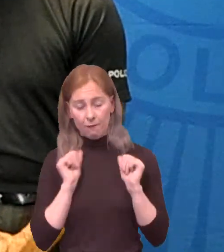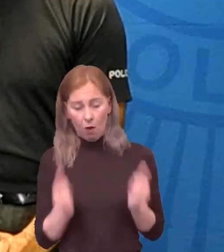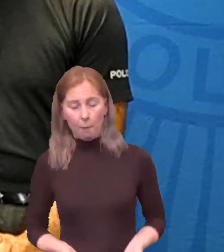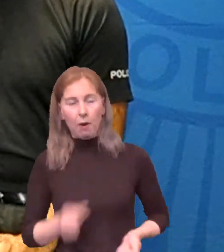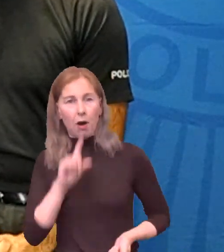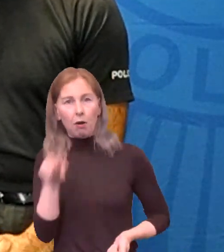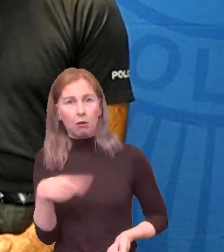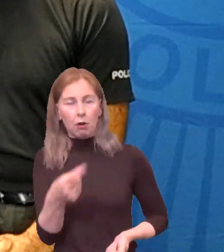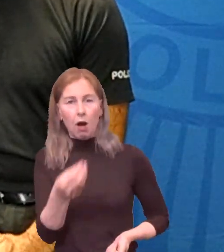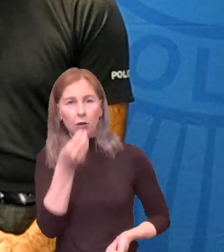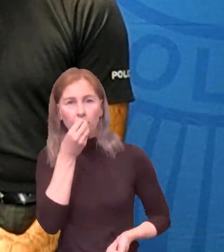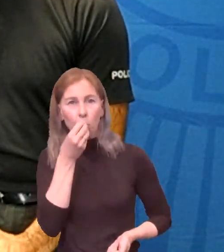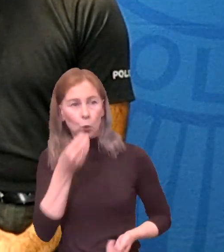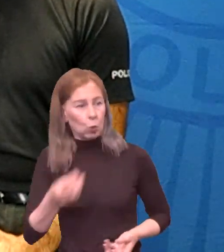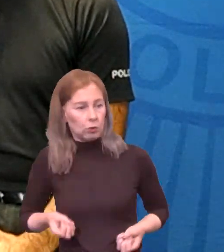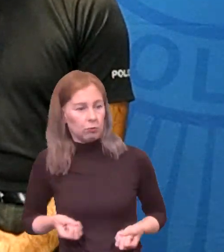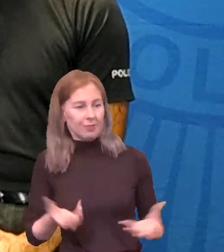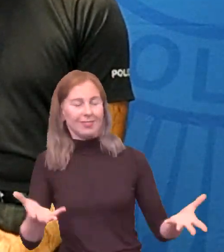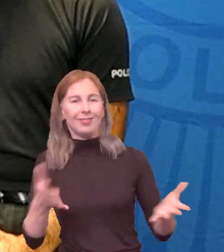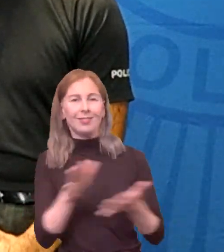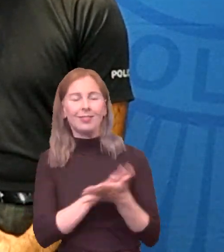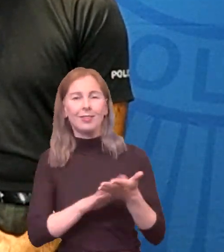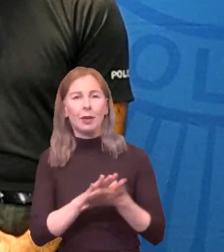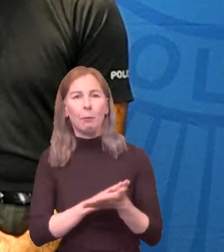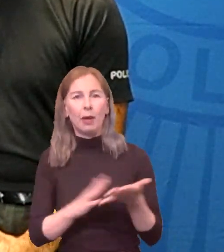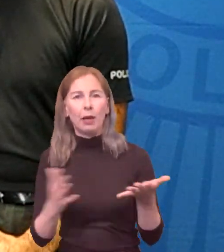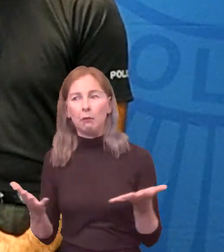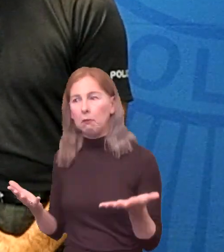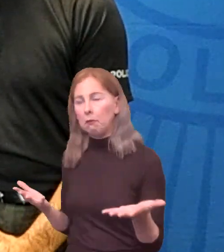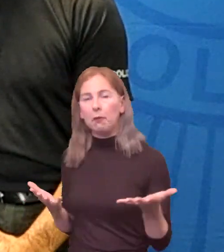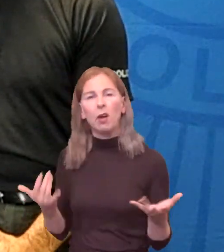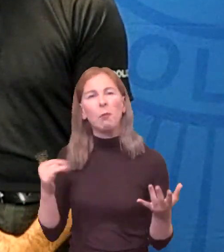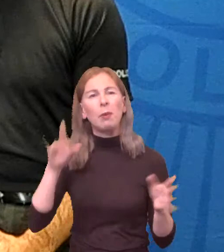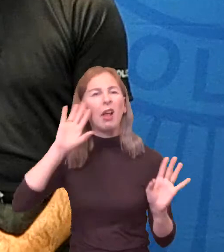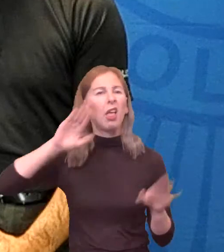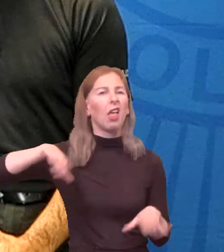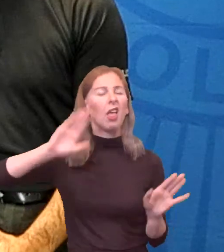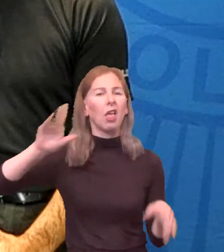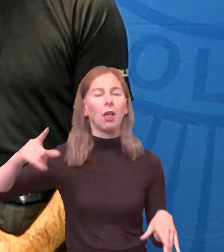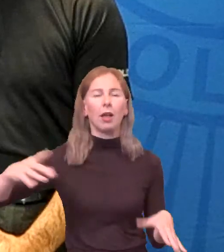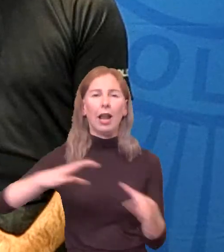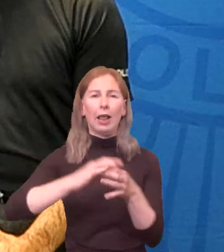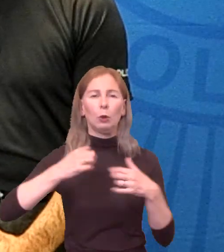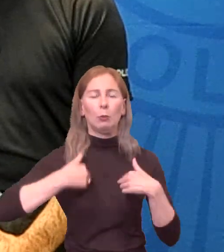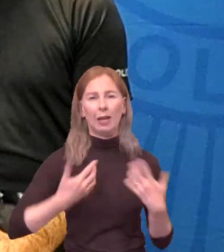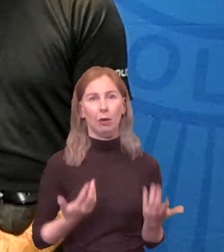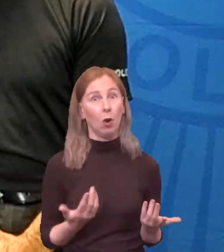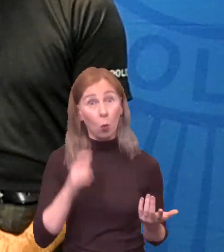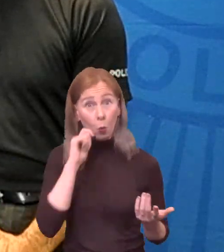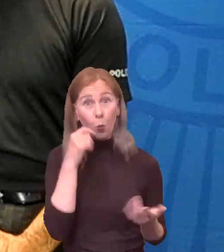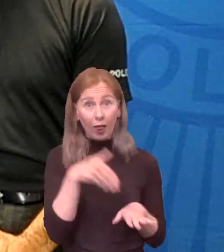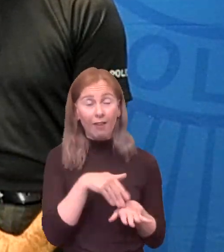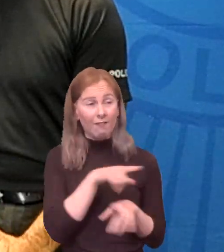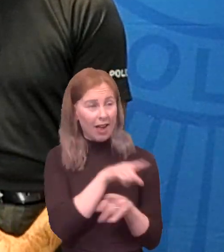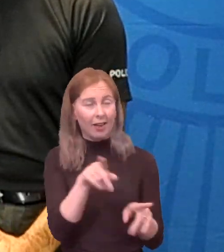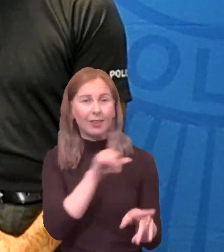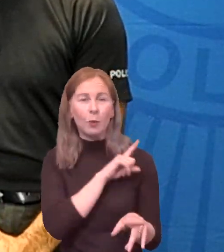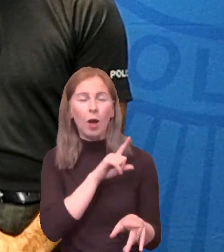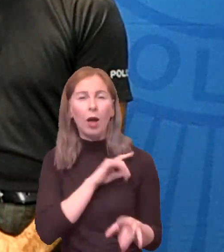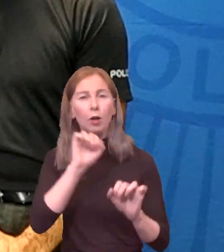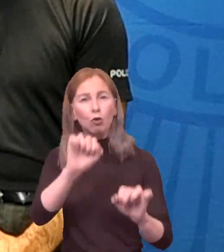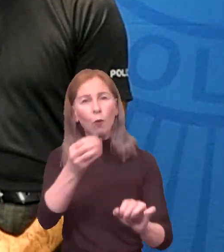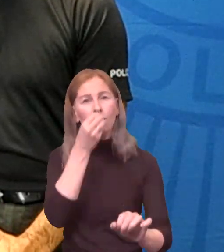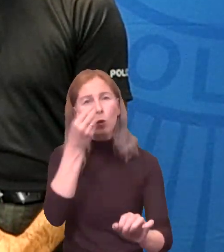been taken, whether you're invested in rural crime or rural communities, it is going to affect you as a person.